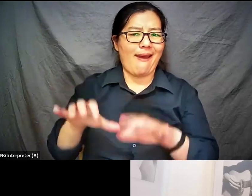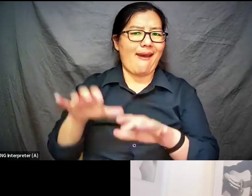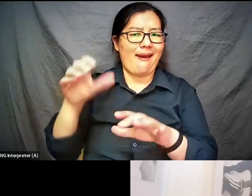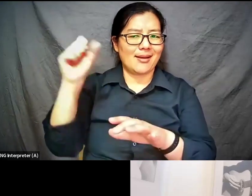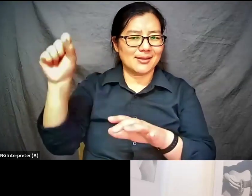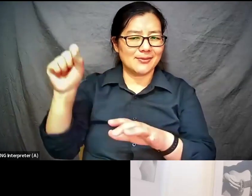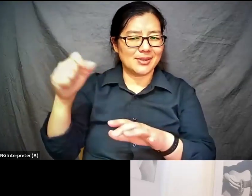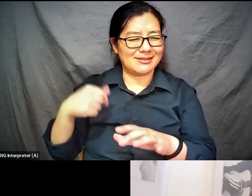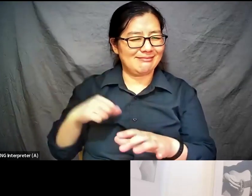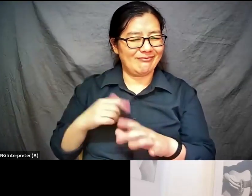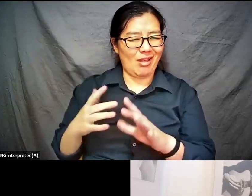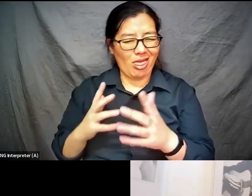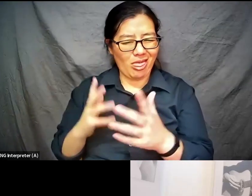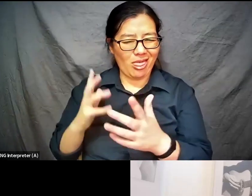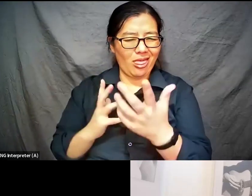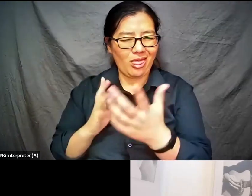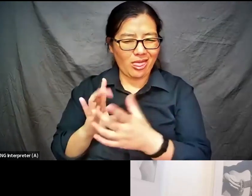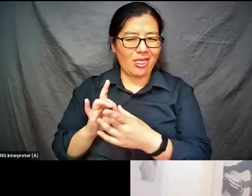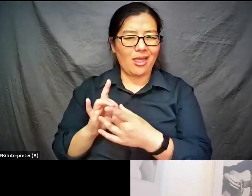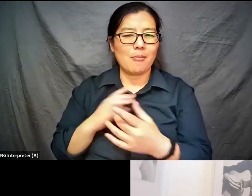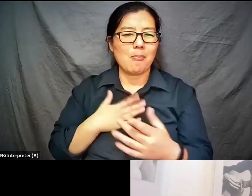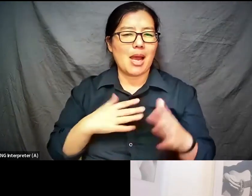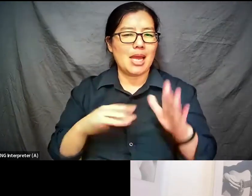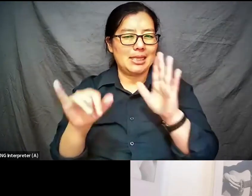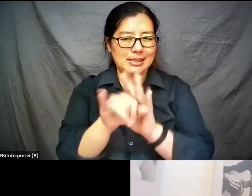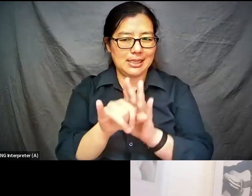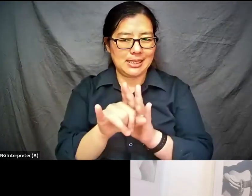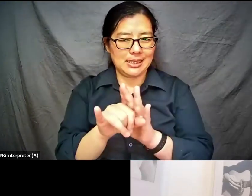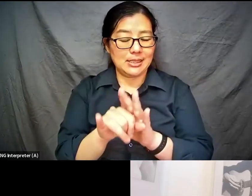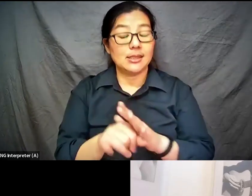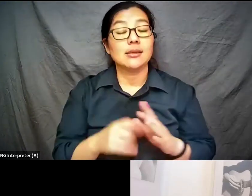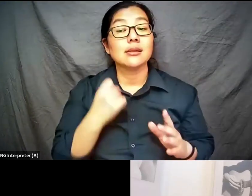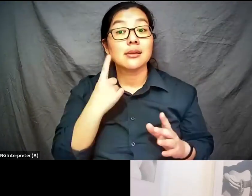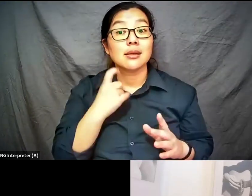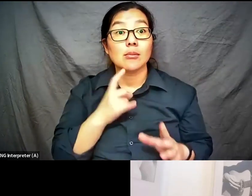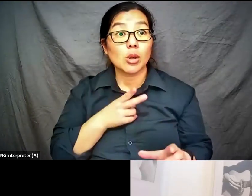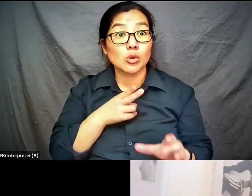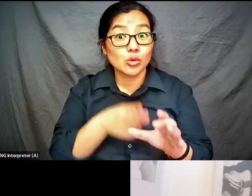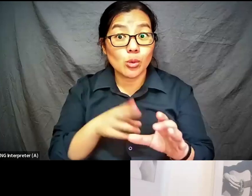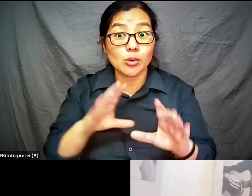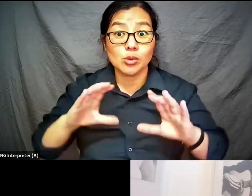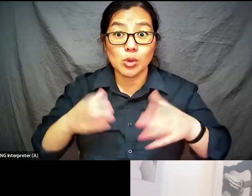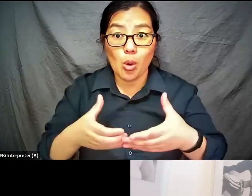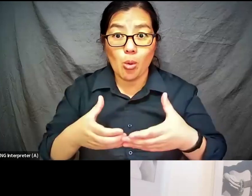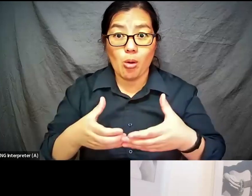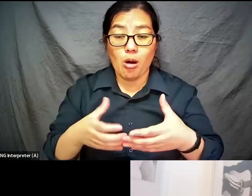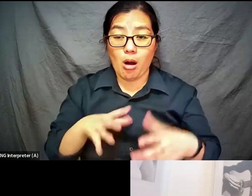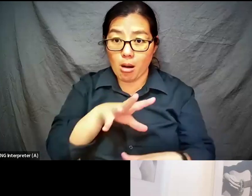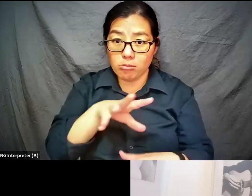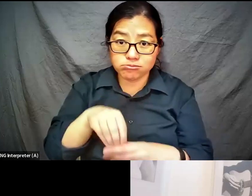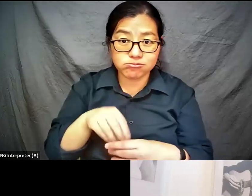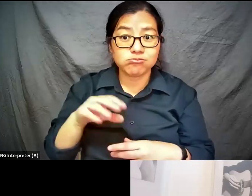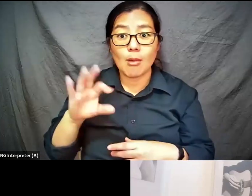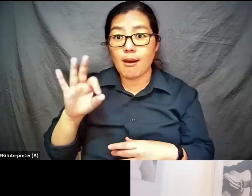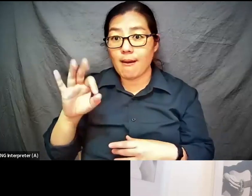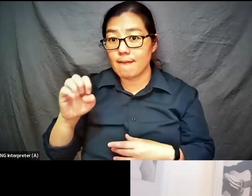or smoothed. And we're in such a, an environment where like there's always got to be somebody who is